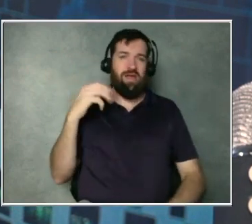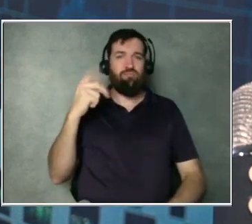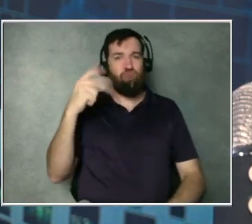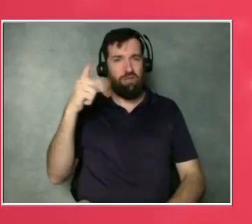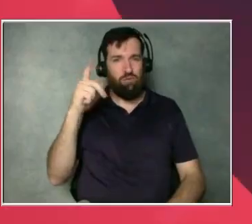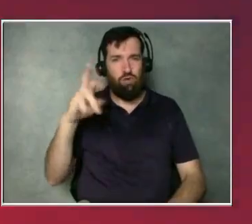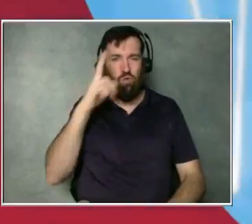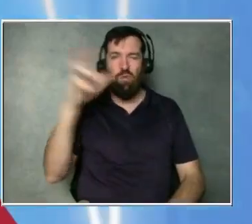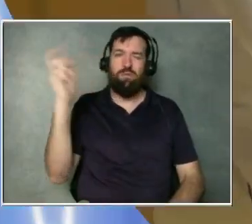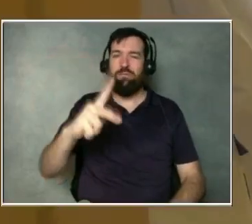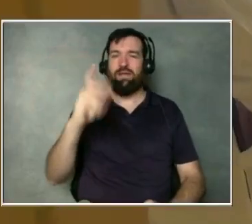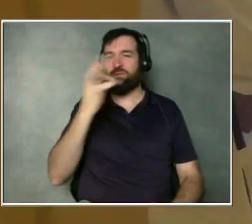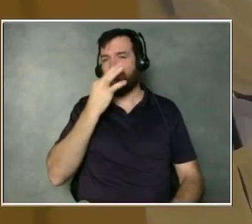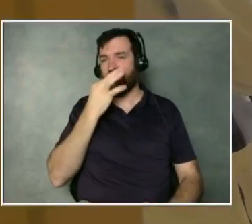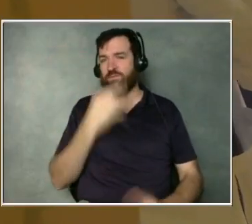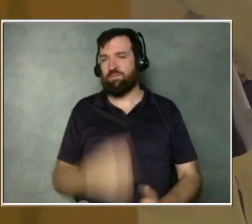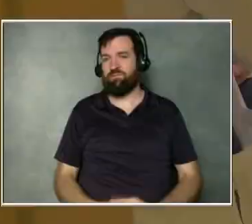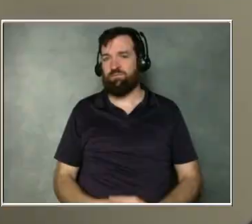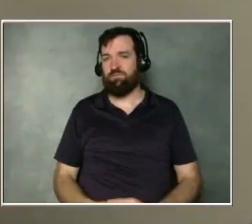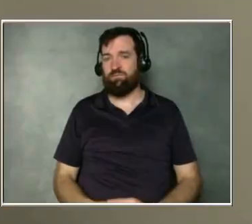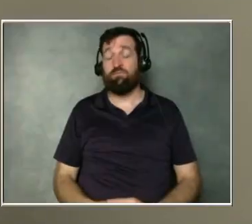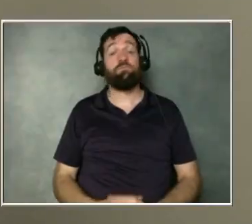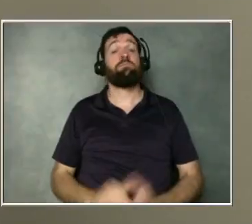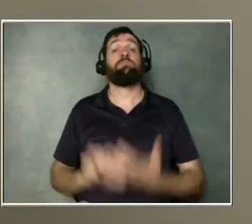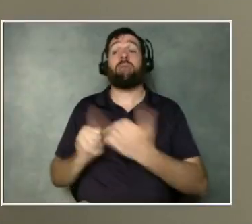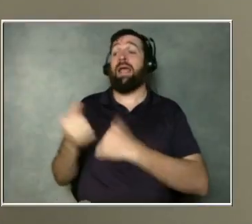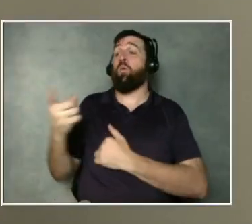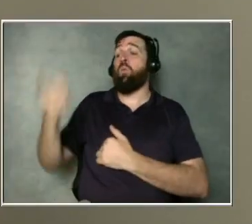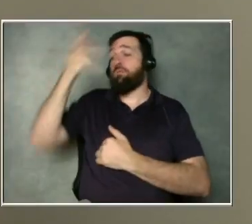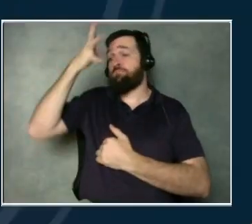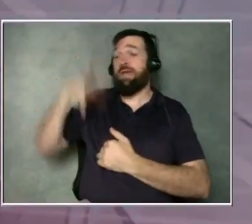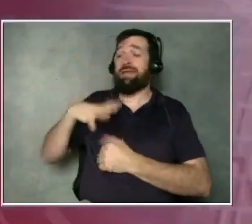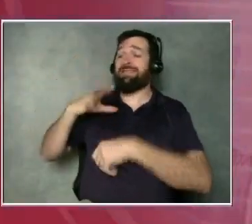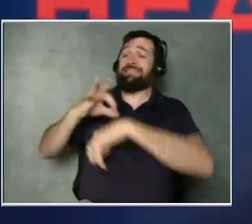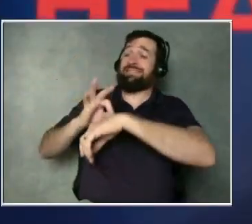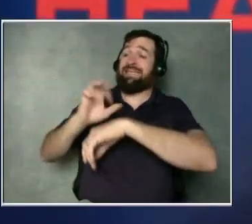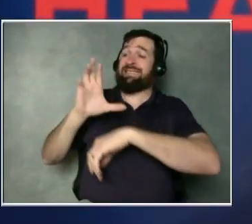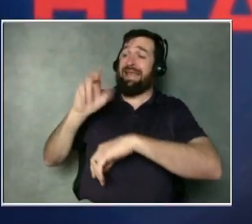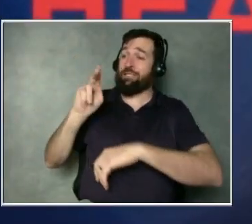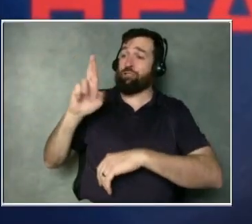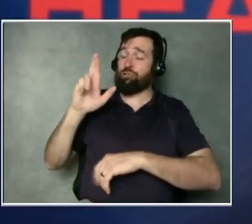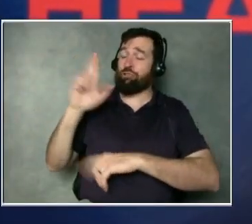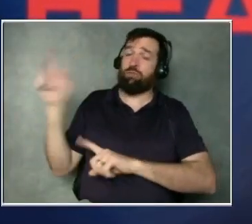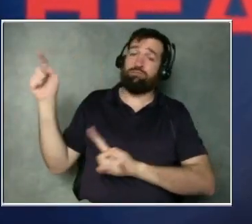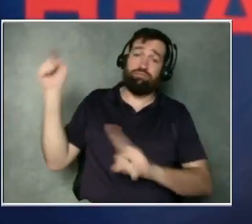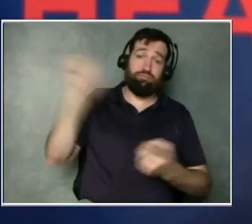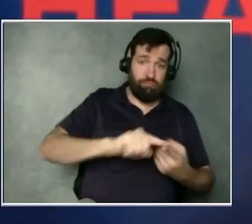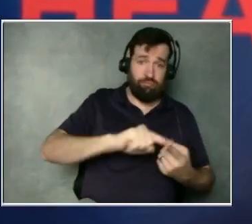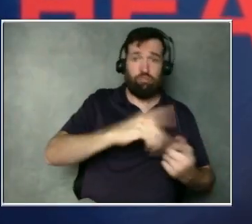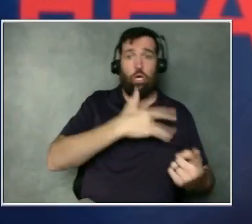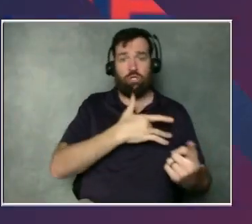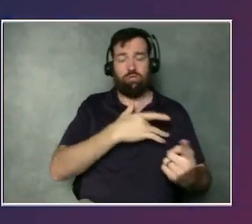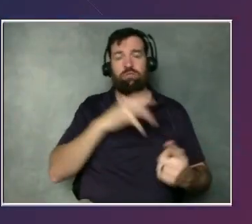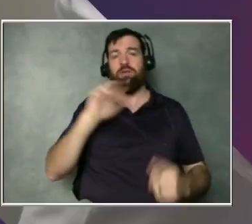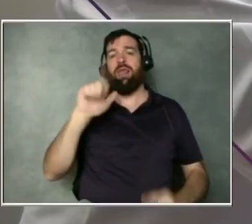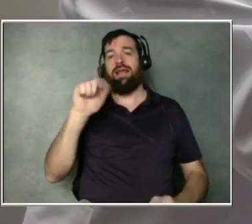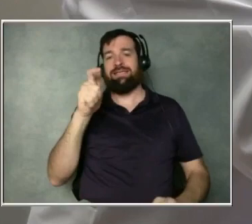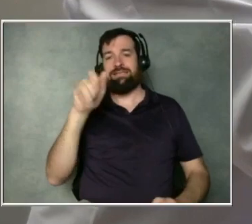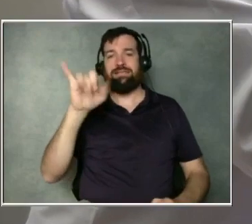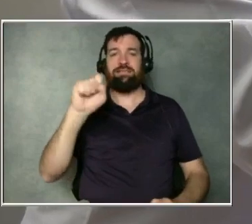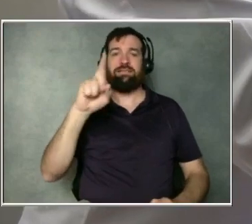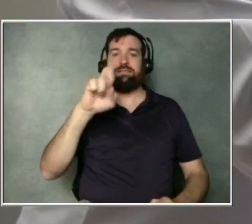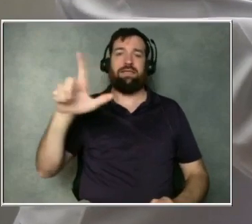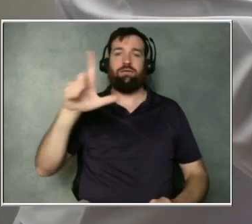soon. How one man's skin cancer traveled to his heart. I'm Alexis Del Cid on the next All Things Heart, how